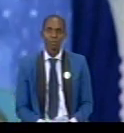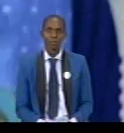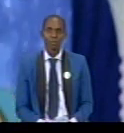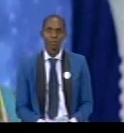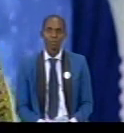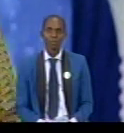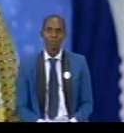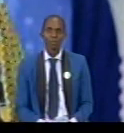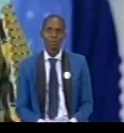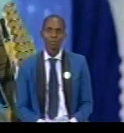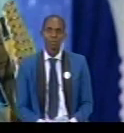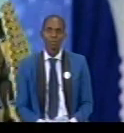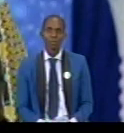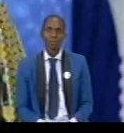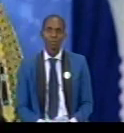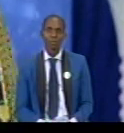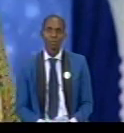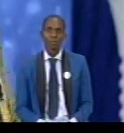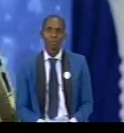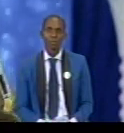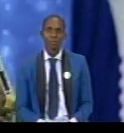crusade tin won ni ni kalaba